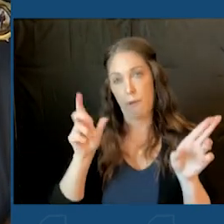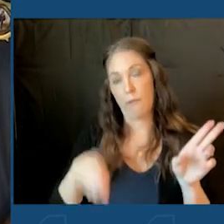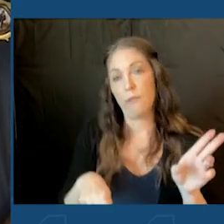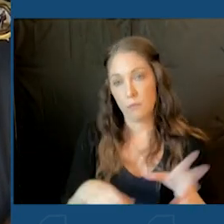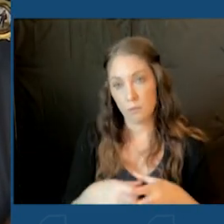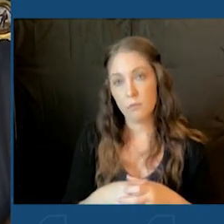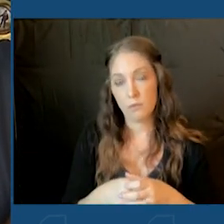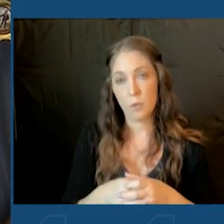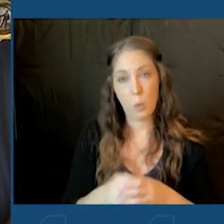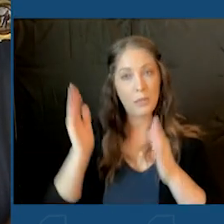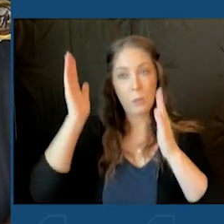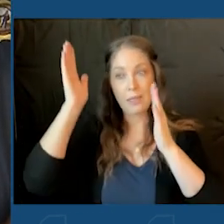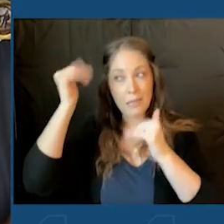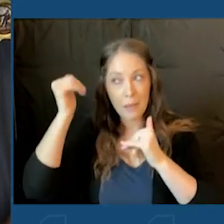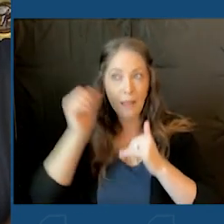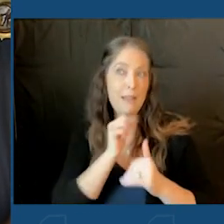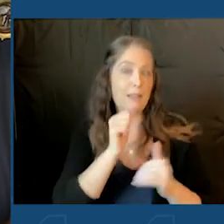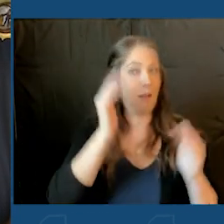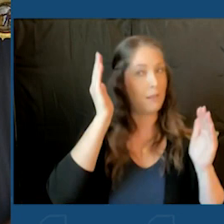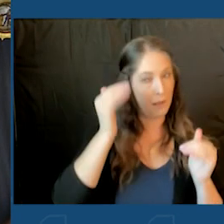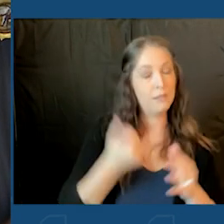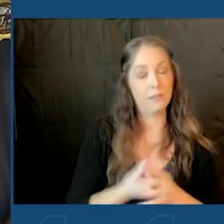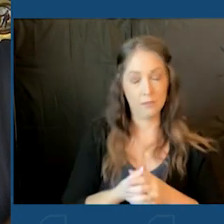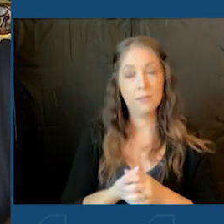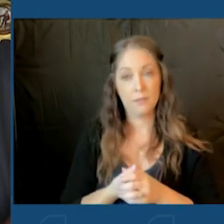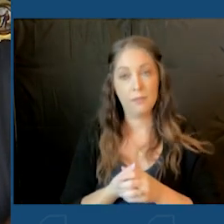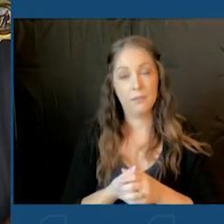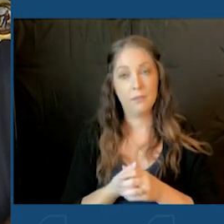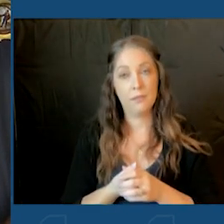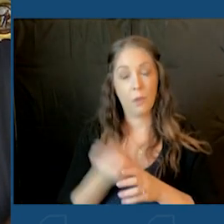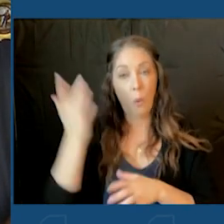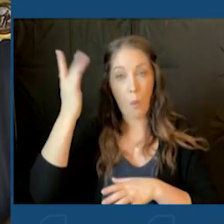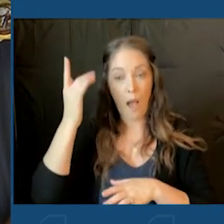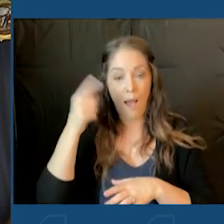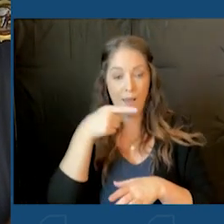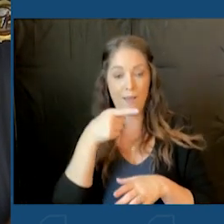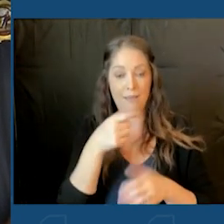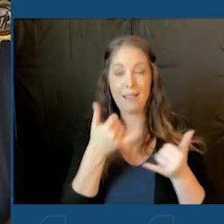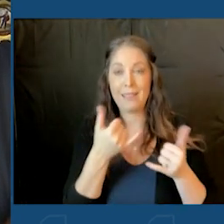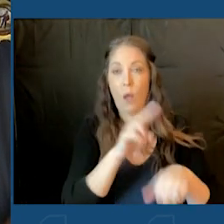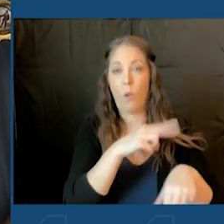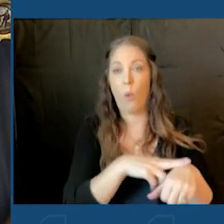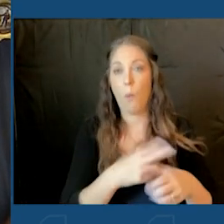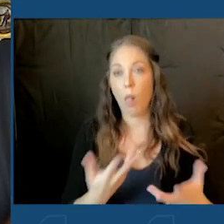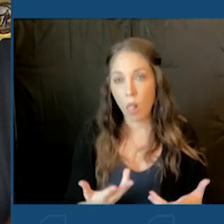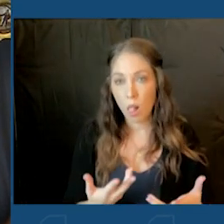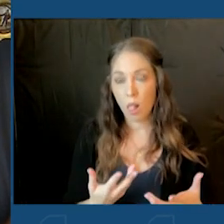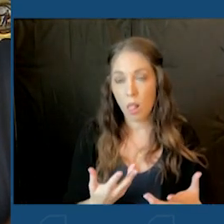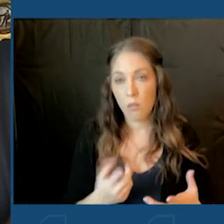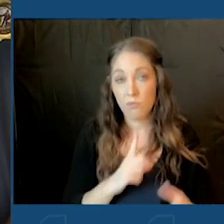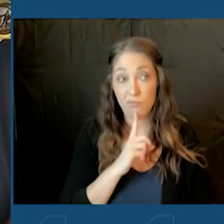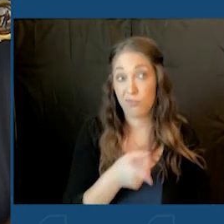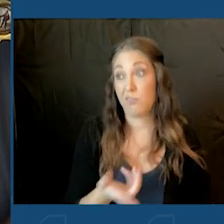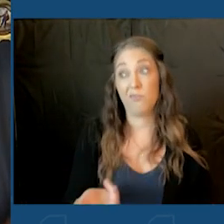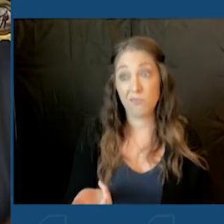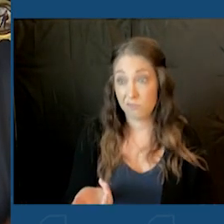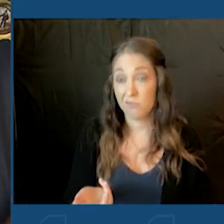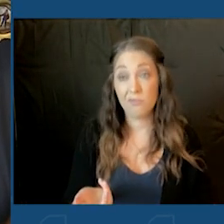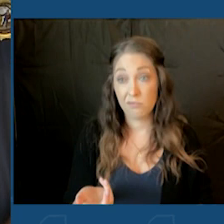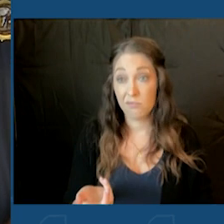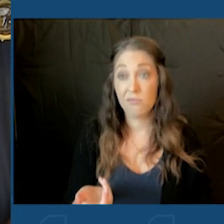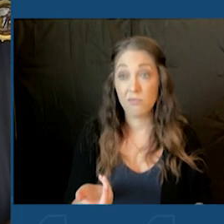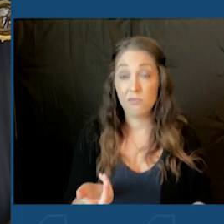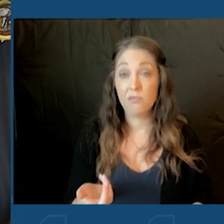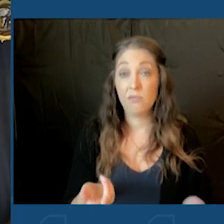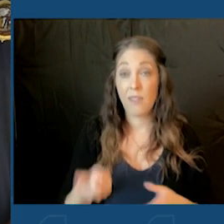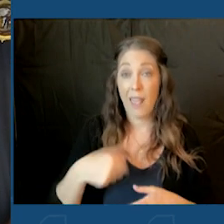the unexpected, because the unexpected has now become the norm. That is our reality. That is our reality. And anyone who